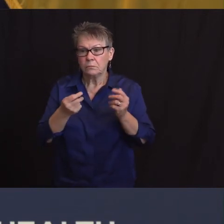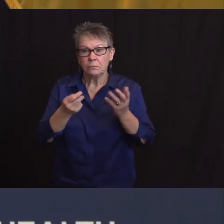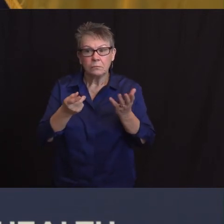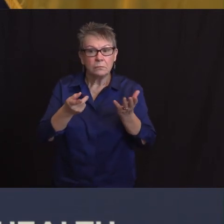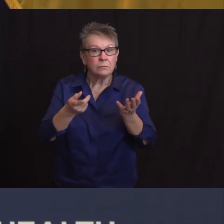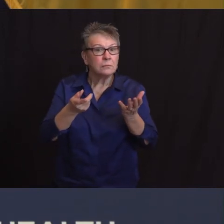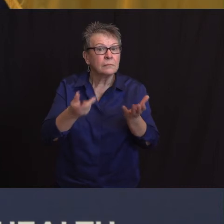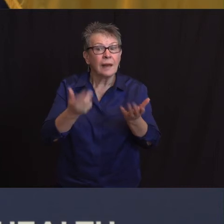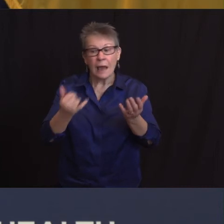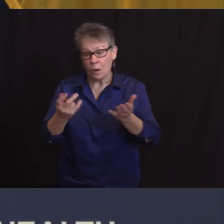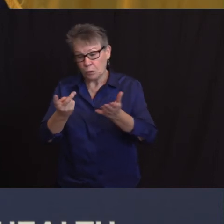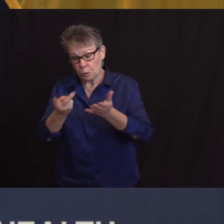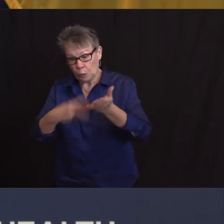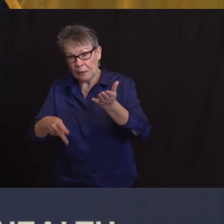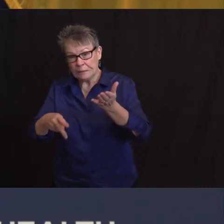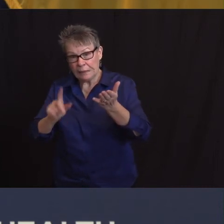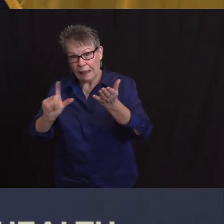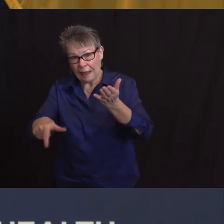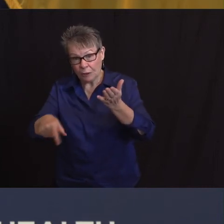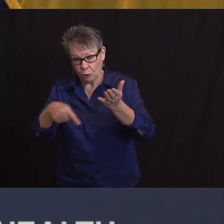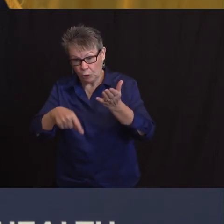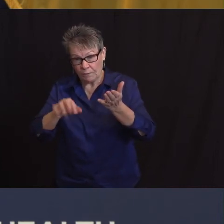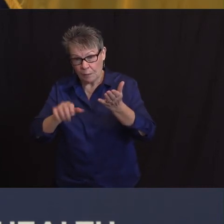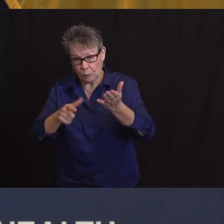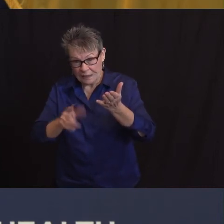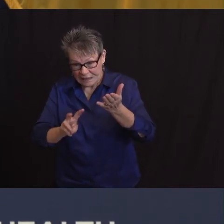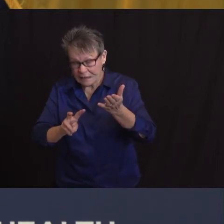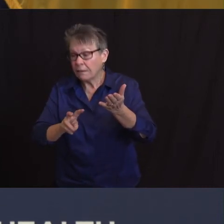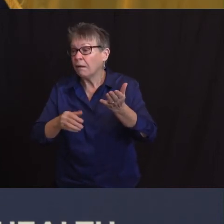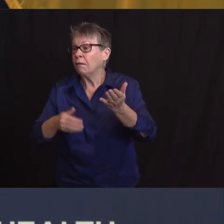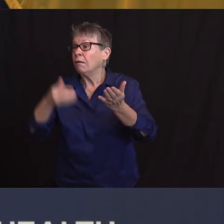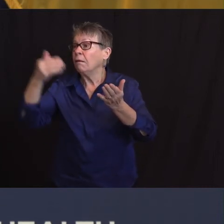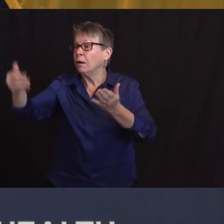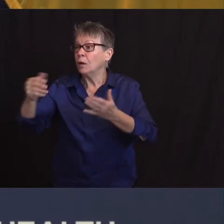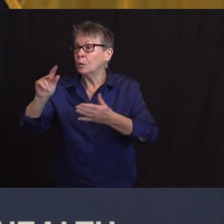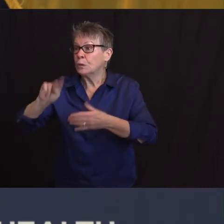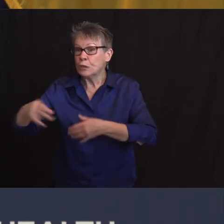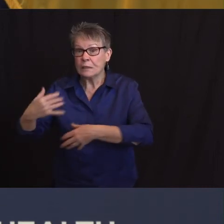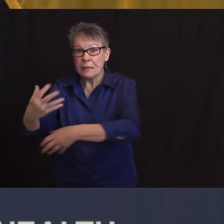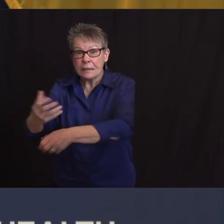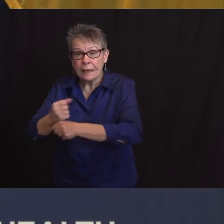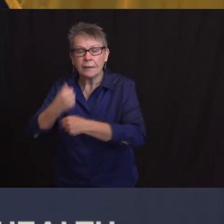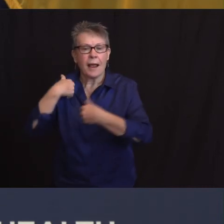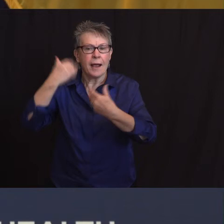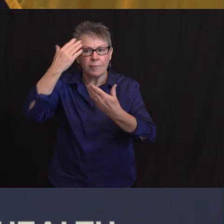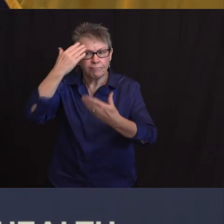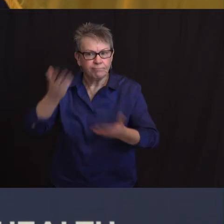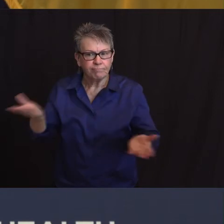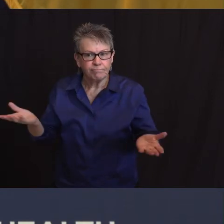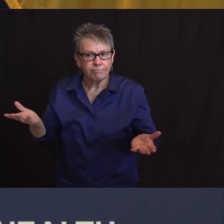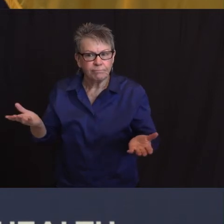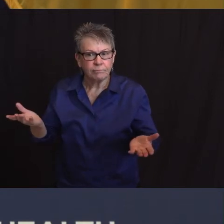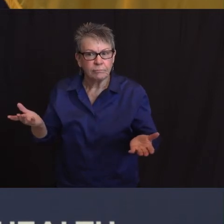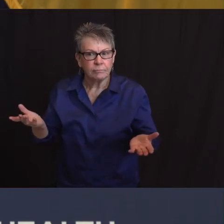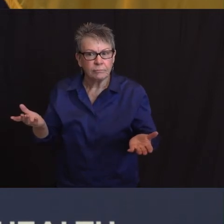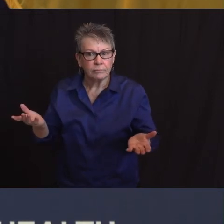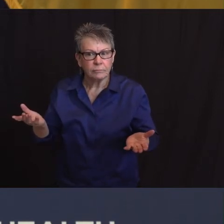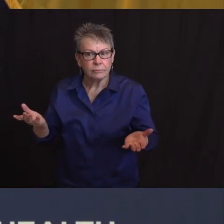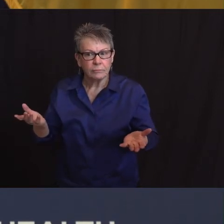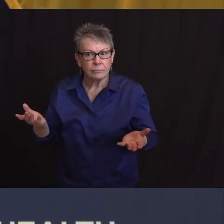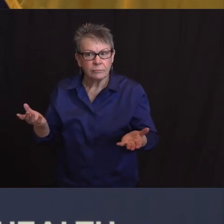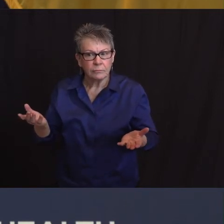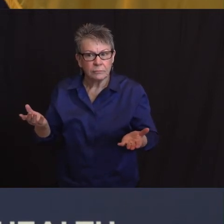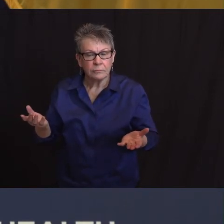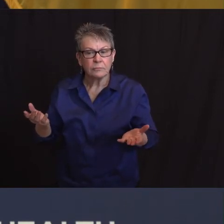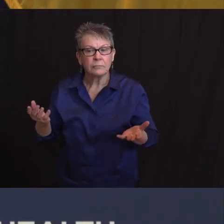If we're per capita, we're usually in and around 3% of the nation, so you can